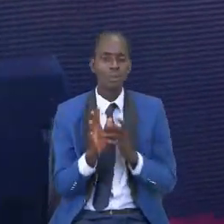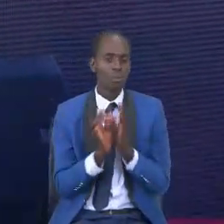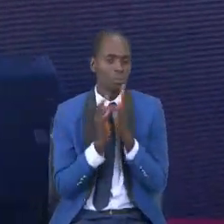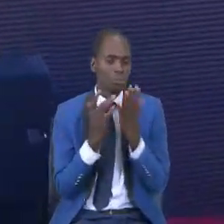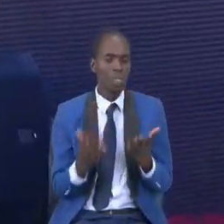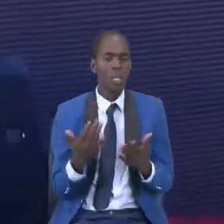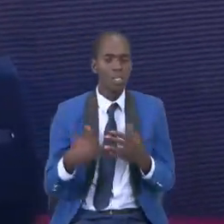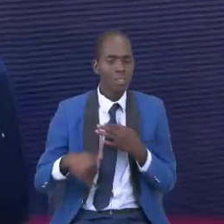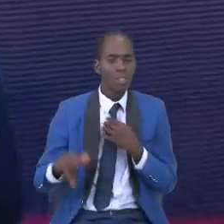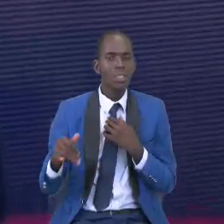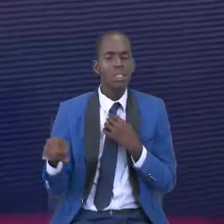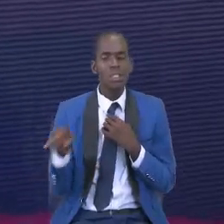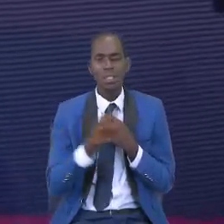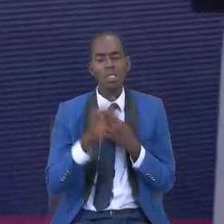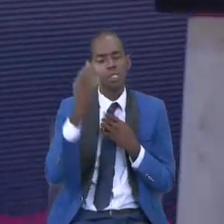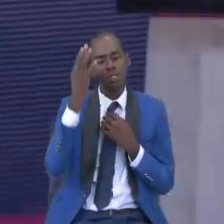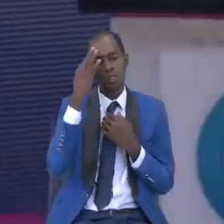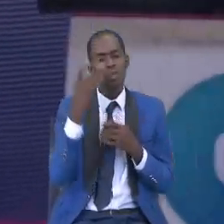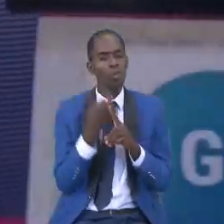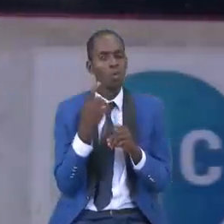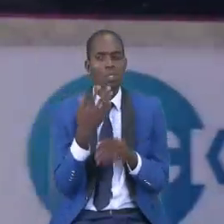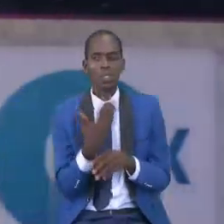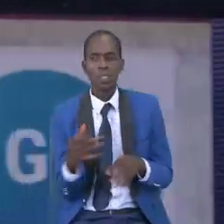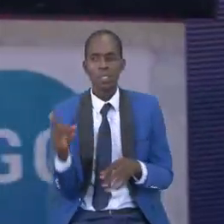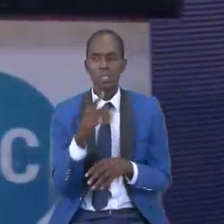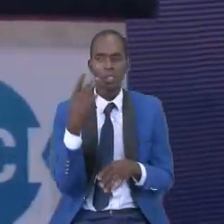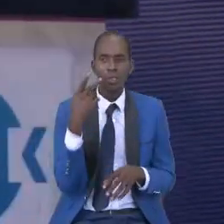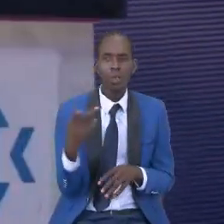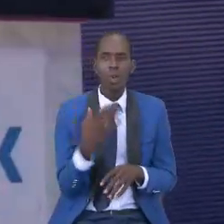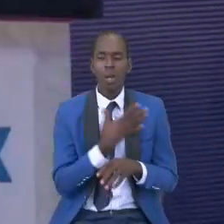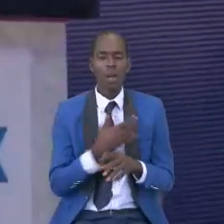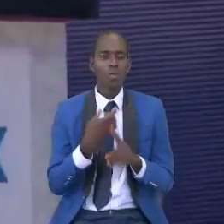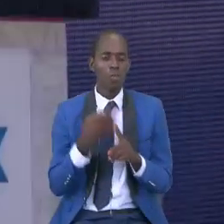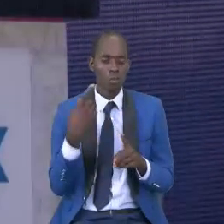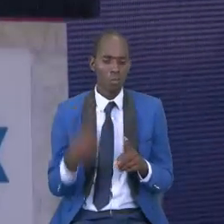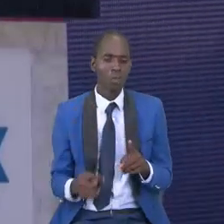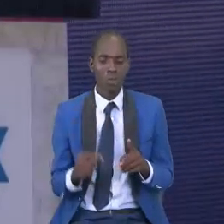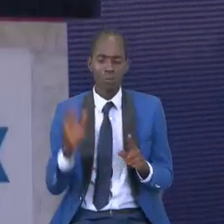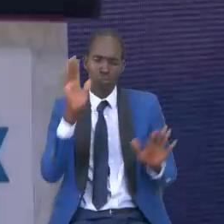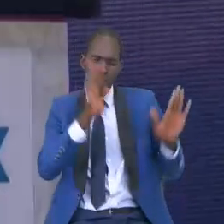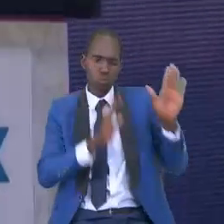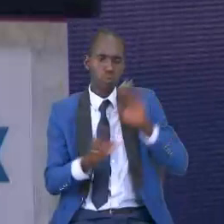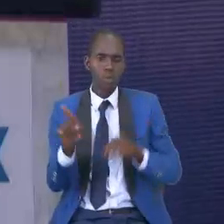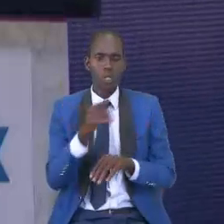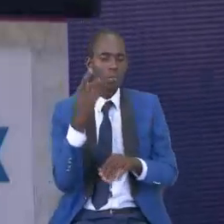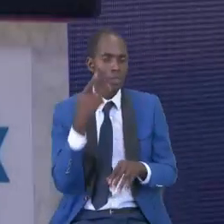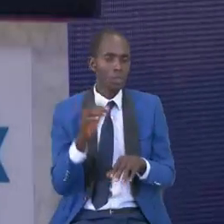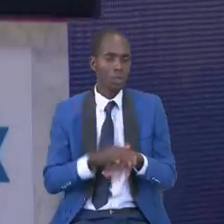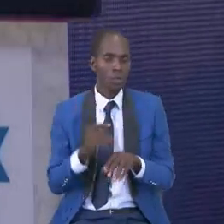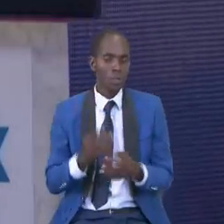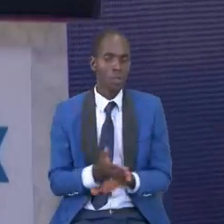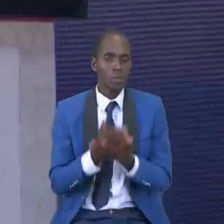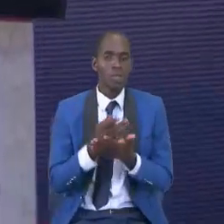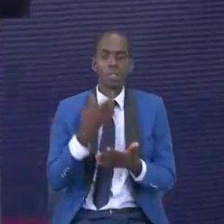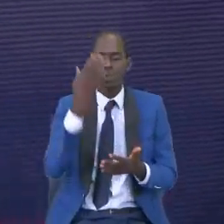saw and from the tempest they experienced, they knew, O Lord, thou hast done as it pleased thee.